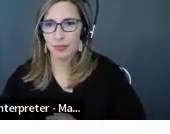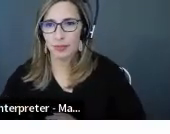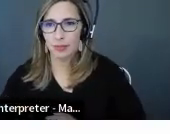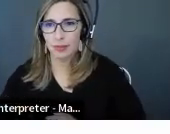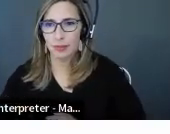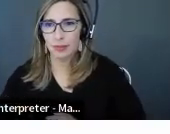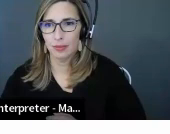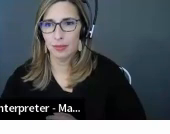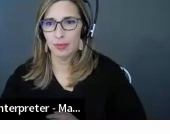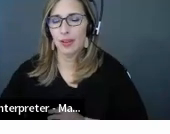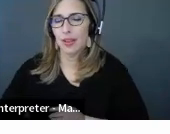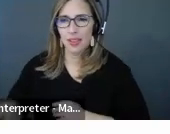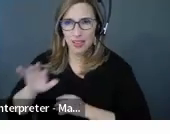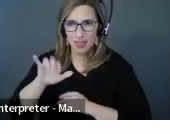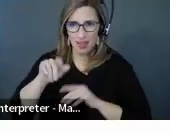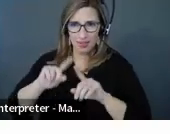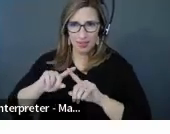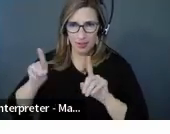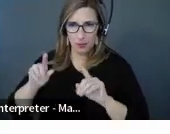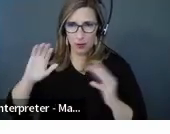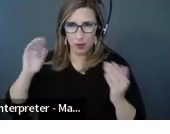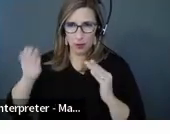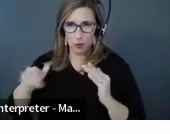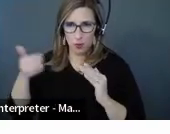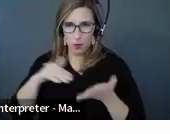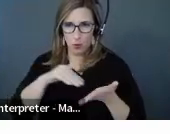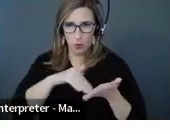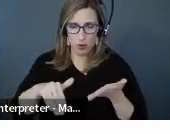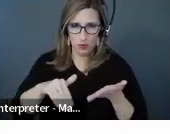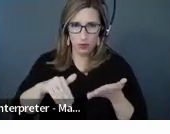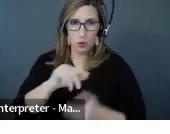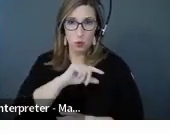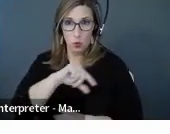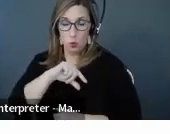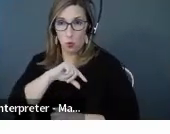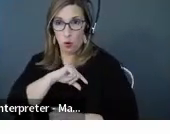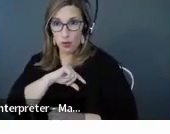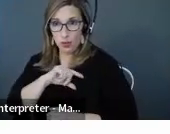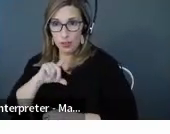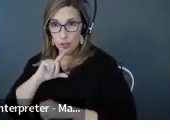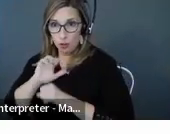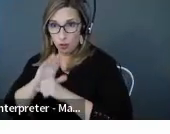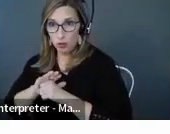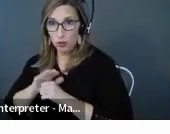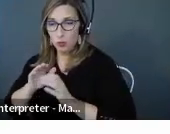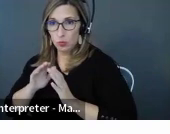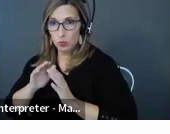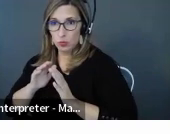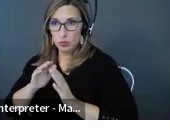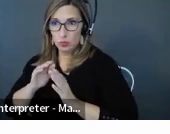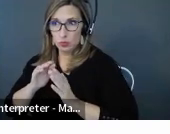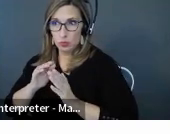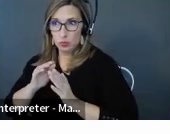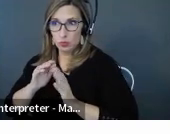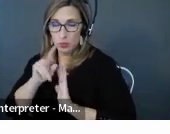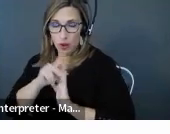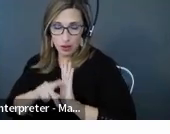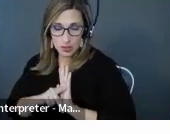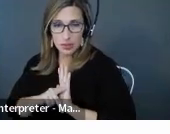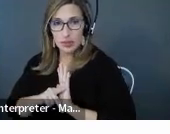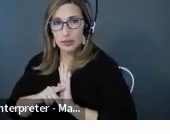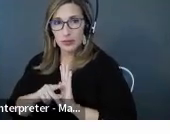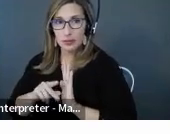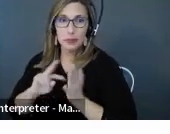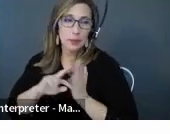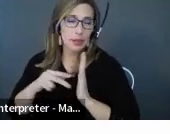waivers. The specifics of the quality assurance policies as per like the rules that the process